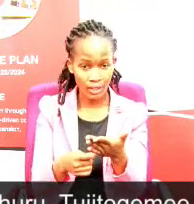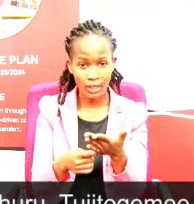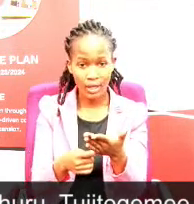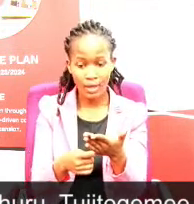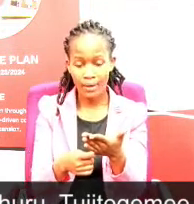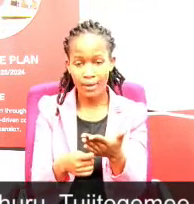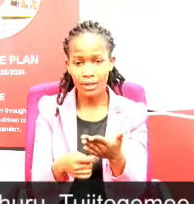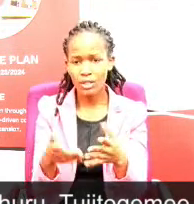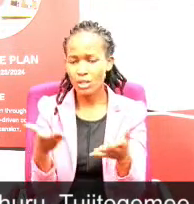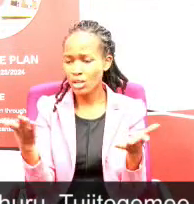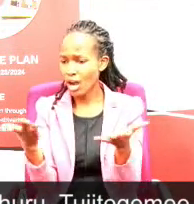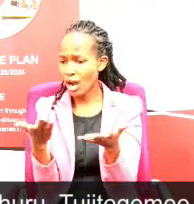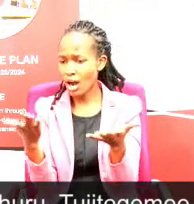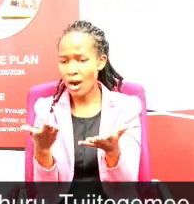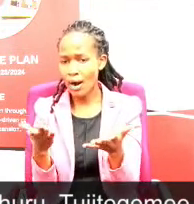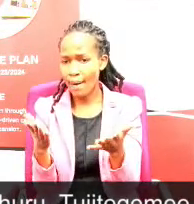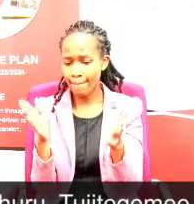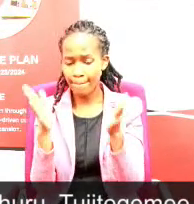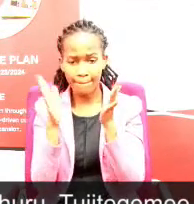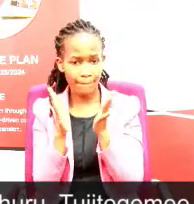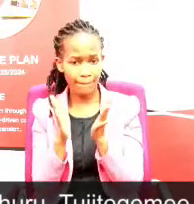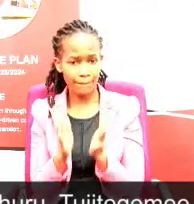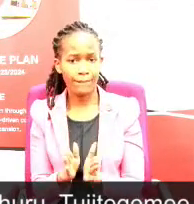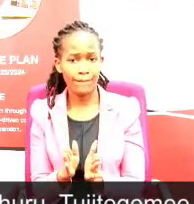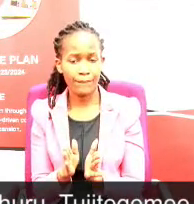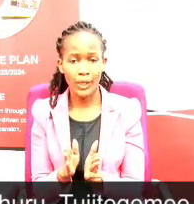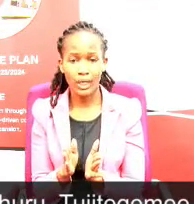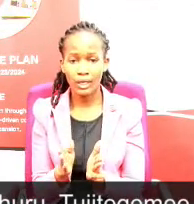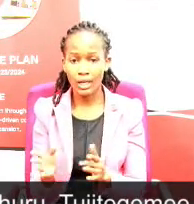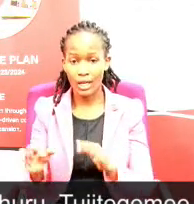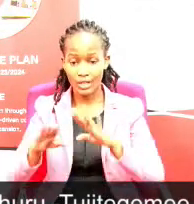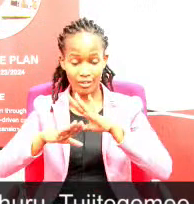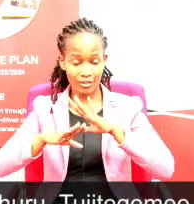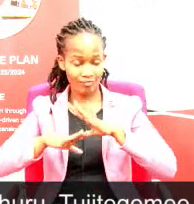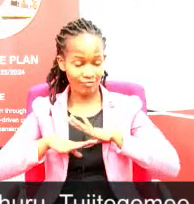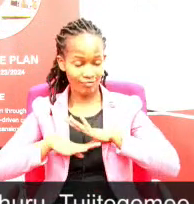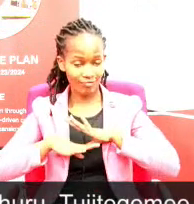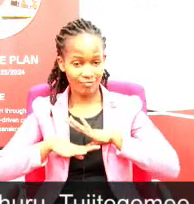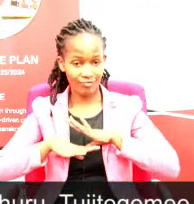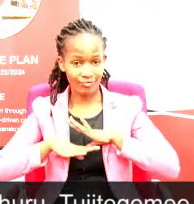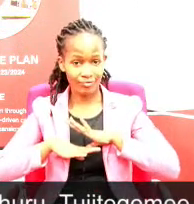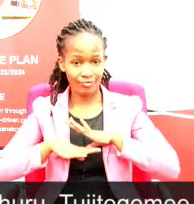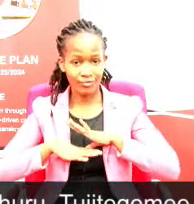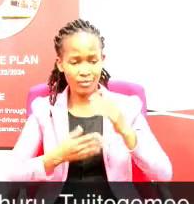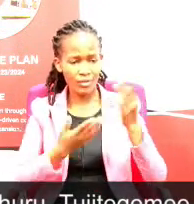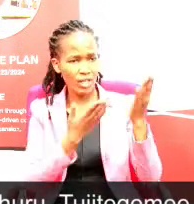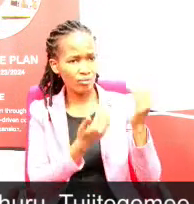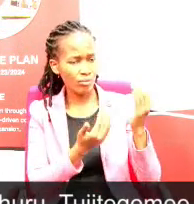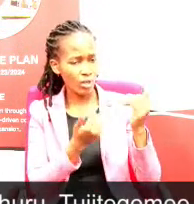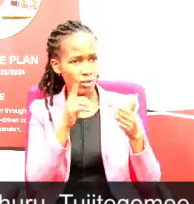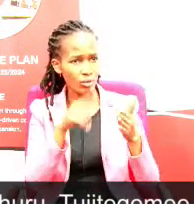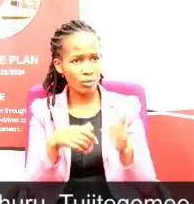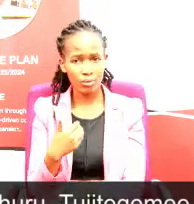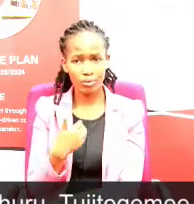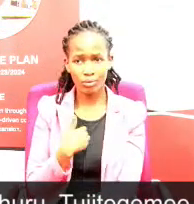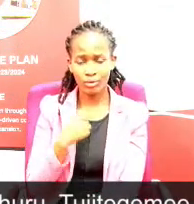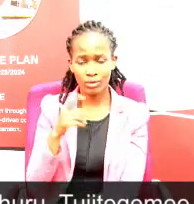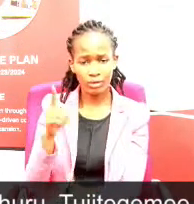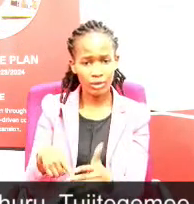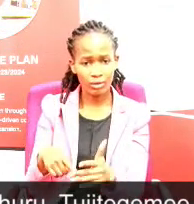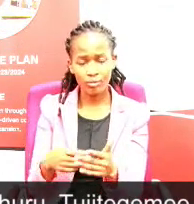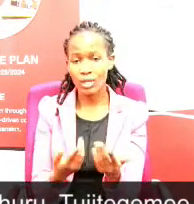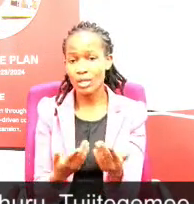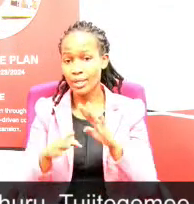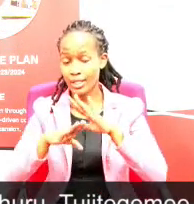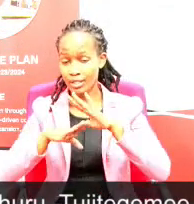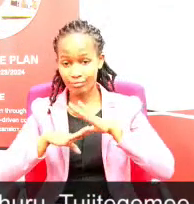the extent to which the customers are satisfied. So the expected outcome here is